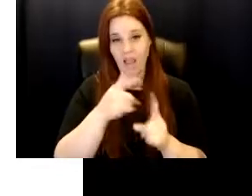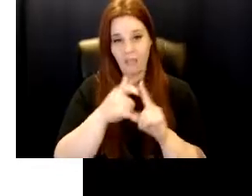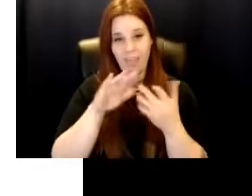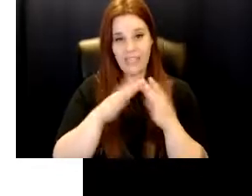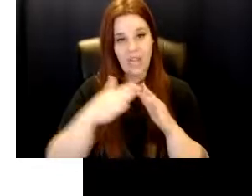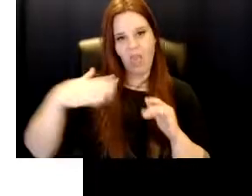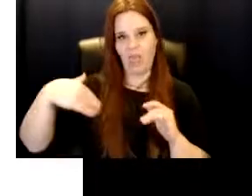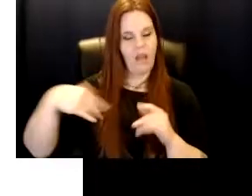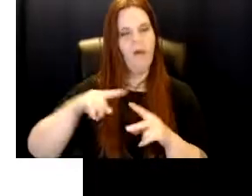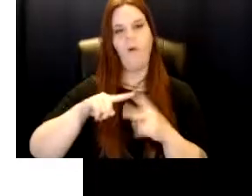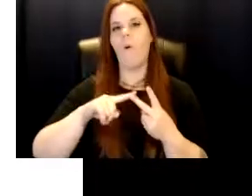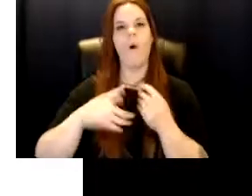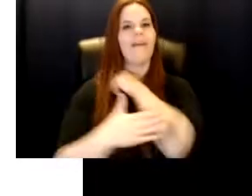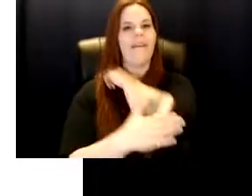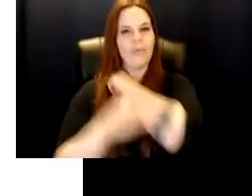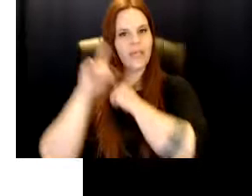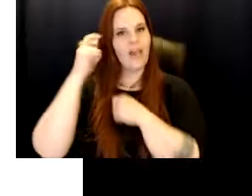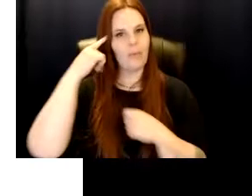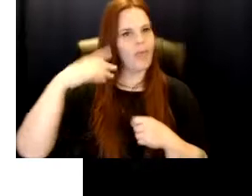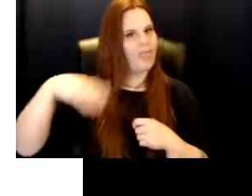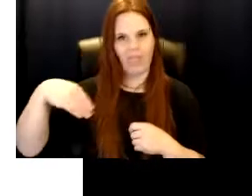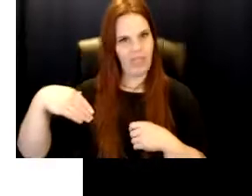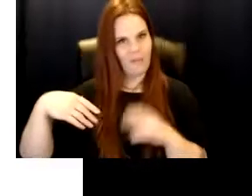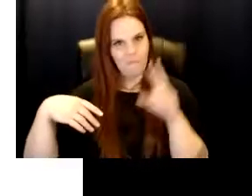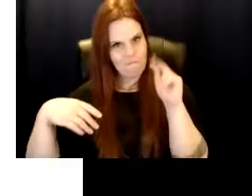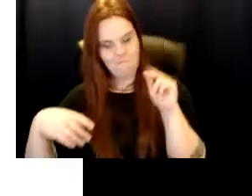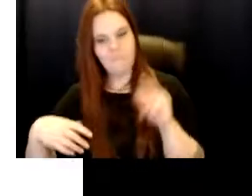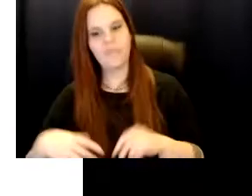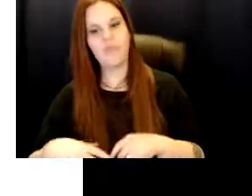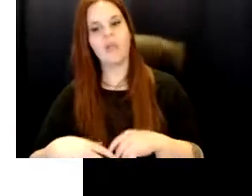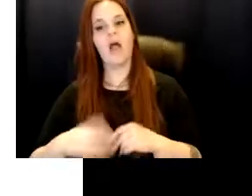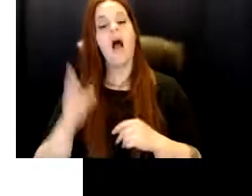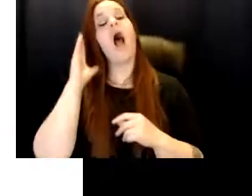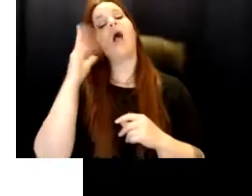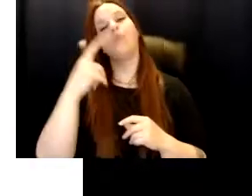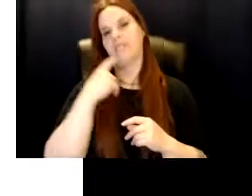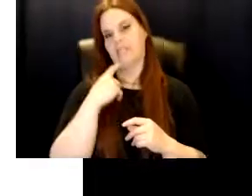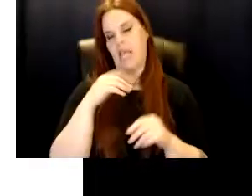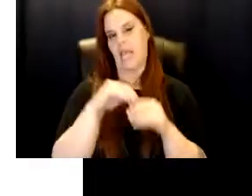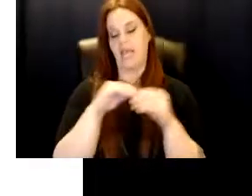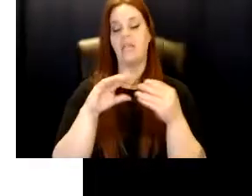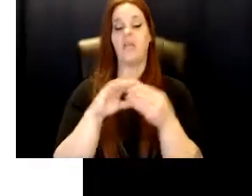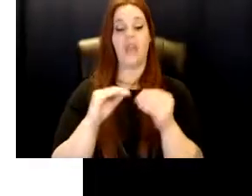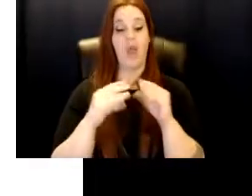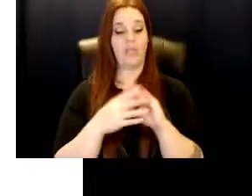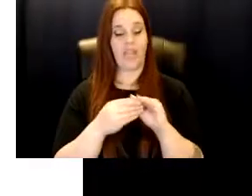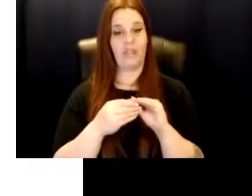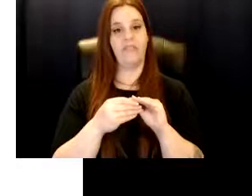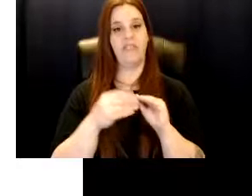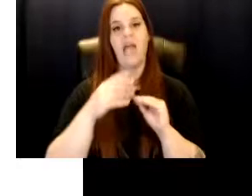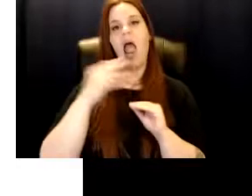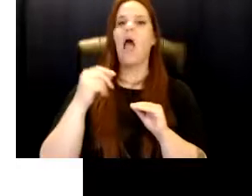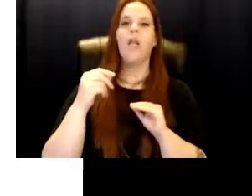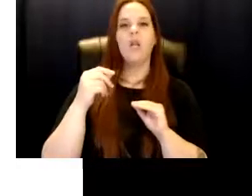or the county governments themselves yet. But I will say, in the narratives and in the qualitative answers that we got